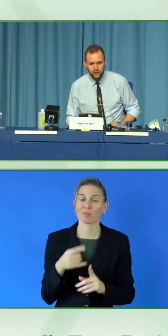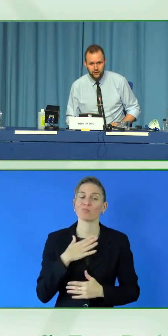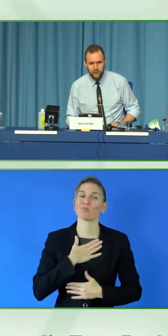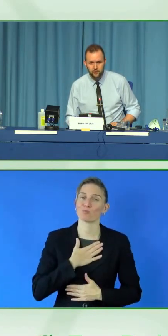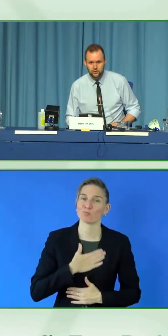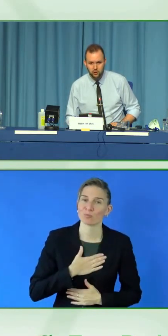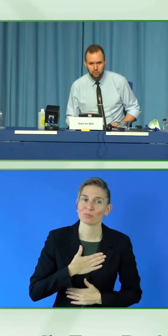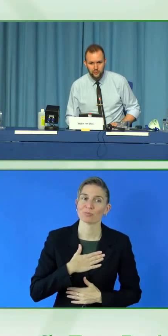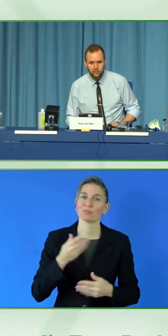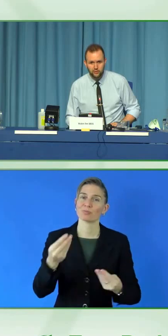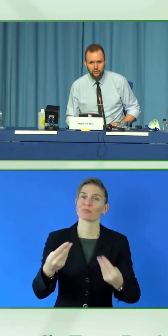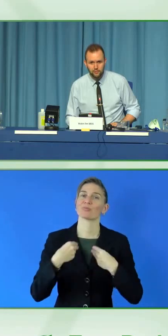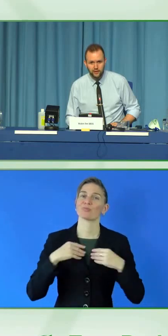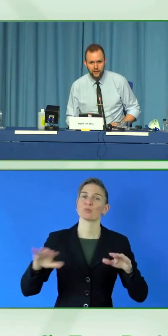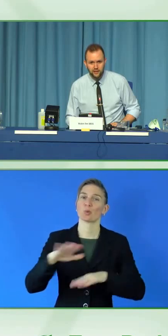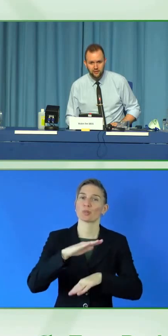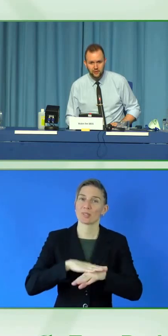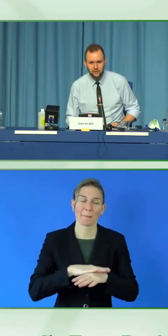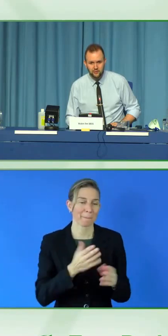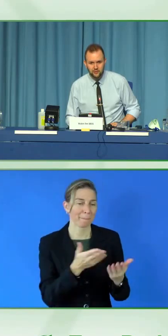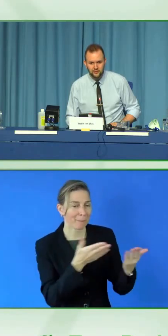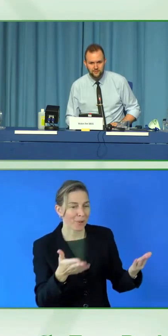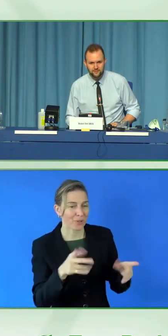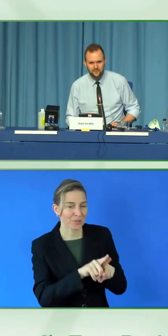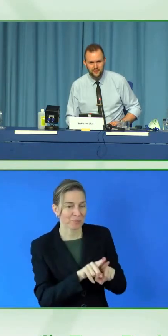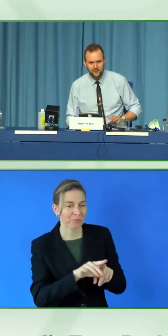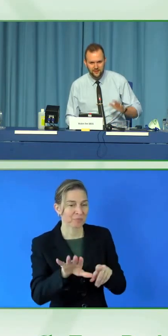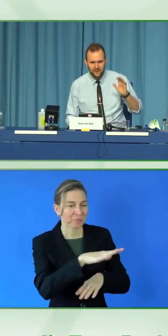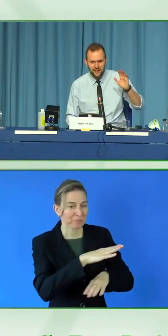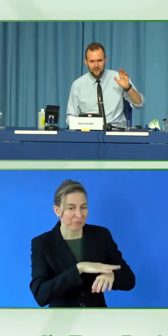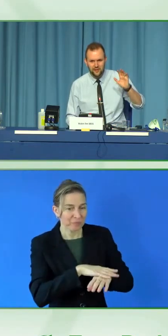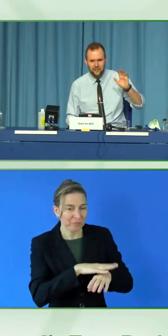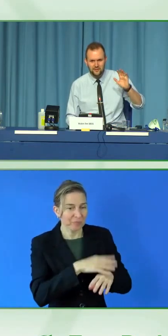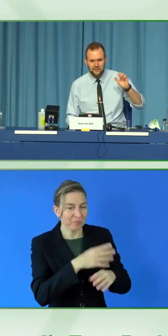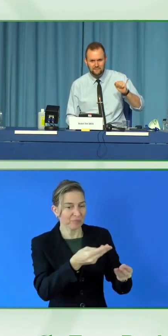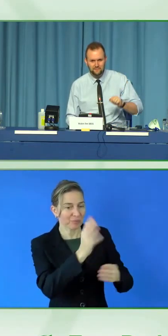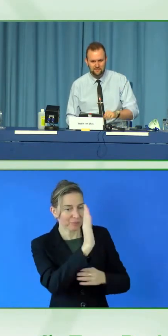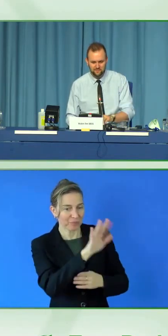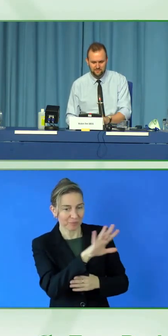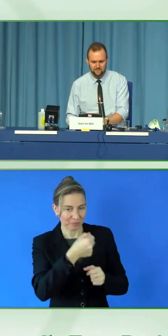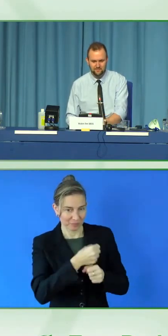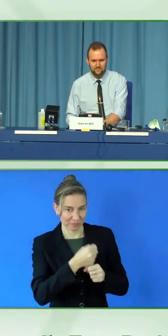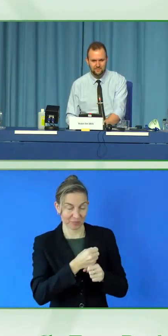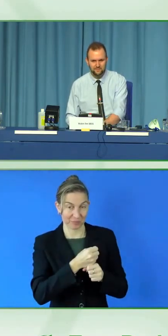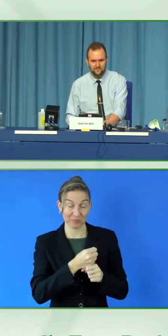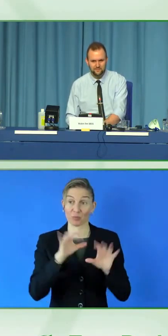share your work, which hopefully will be replicated around the world. Have a great evening.